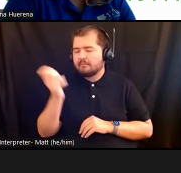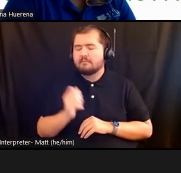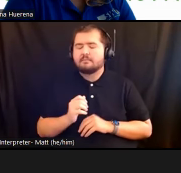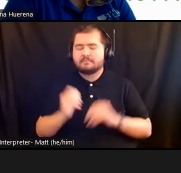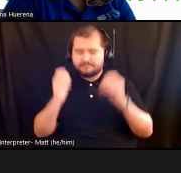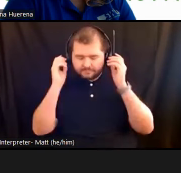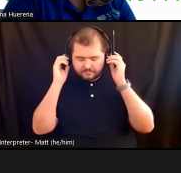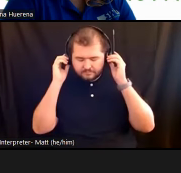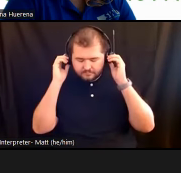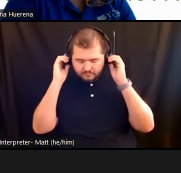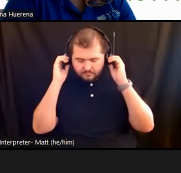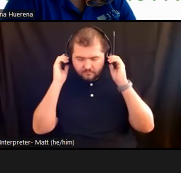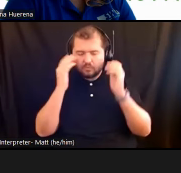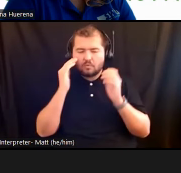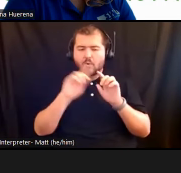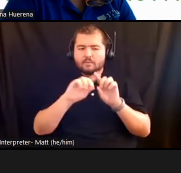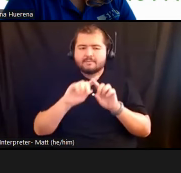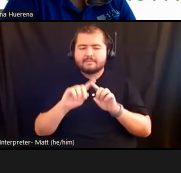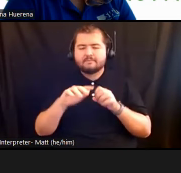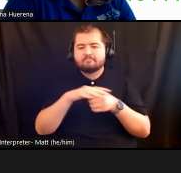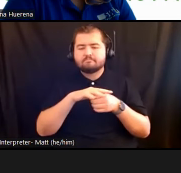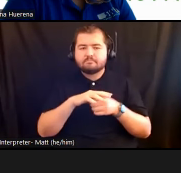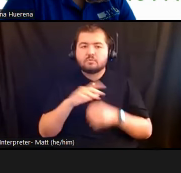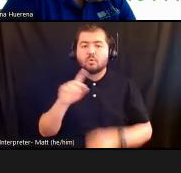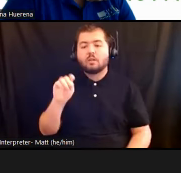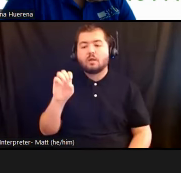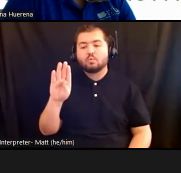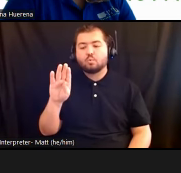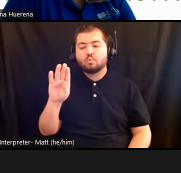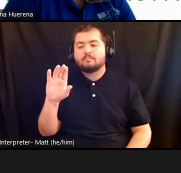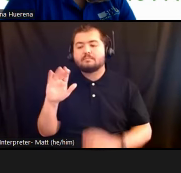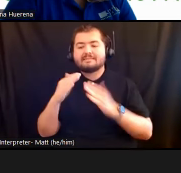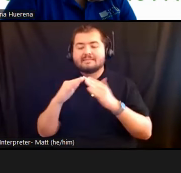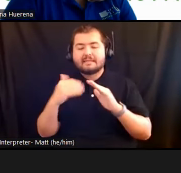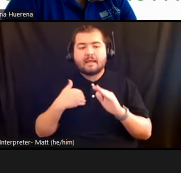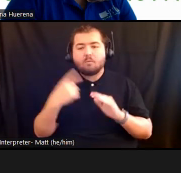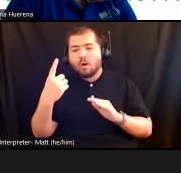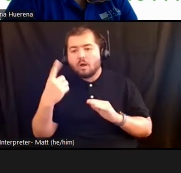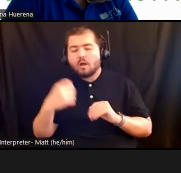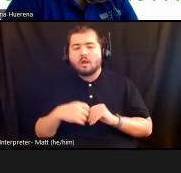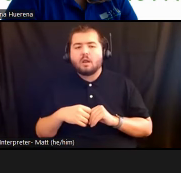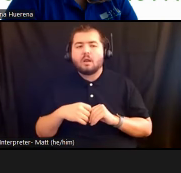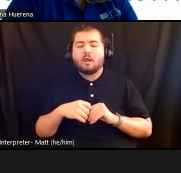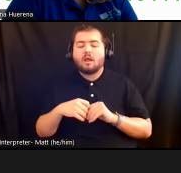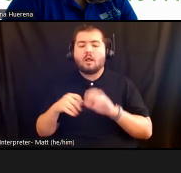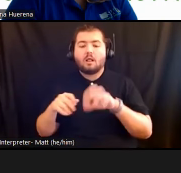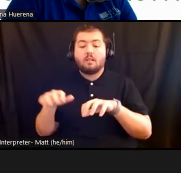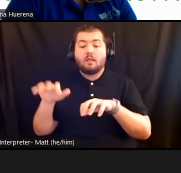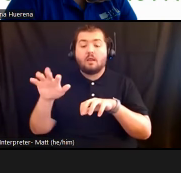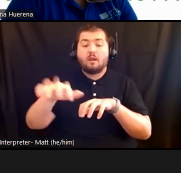like different locations where they have chapter houses. Like Tuba City has one chapter, and then the surrounding communities that are